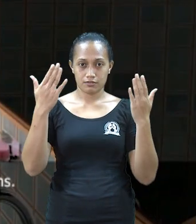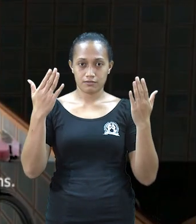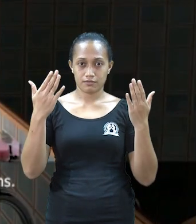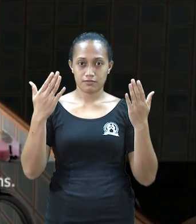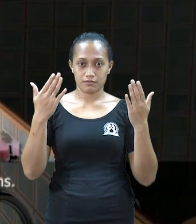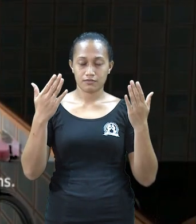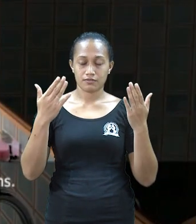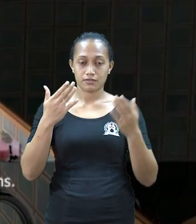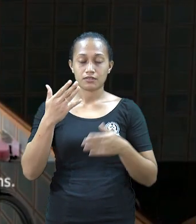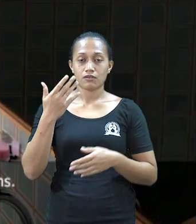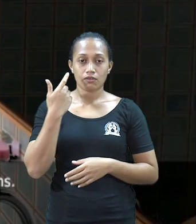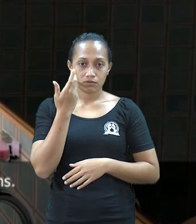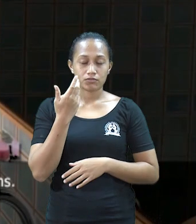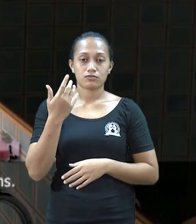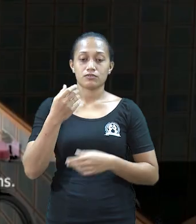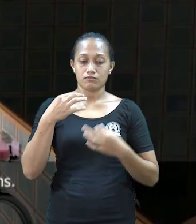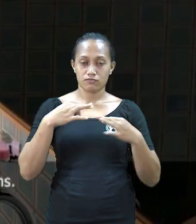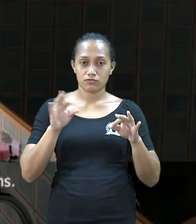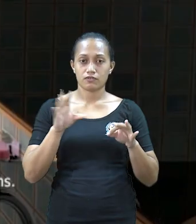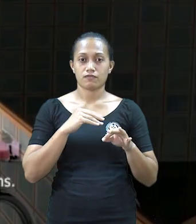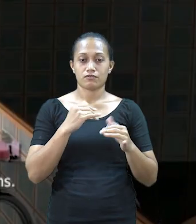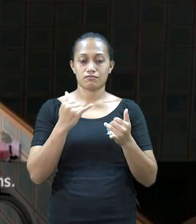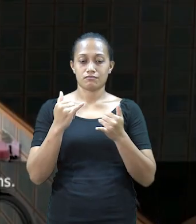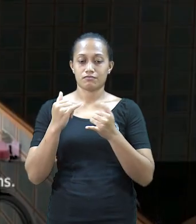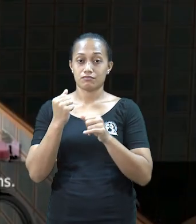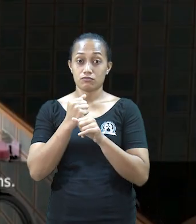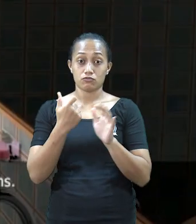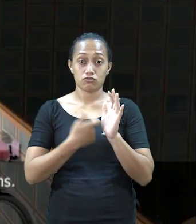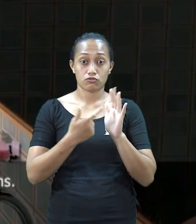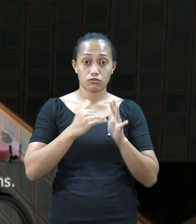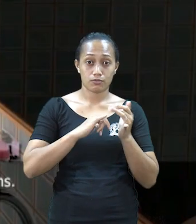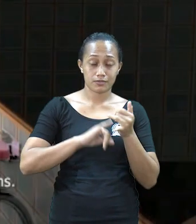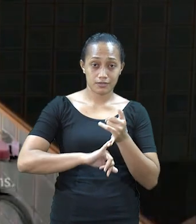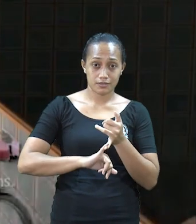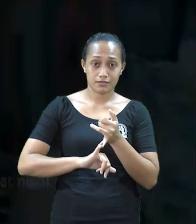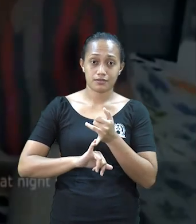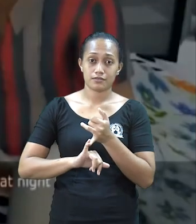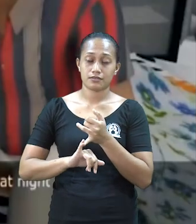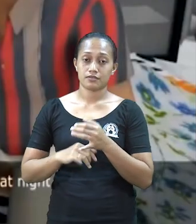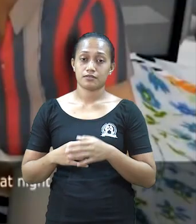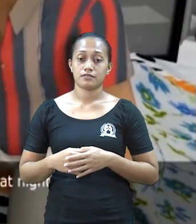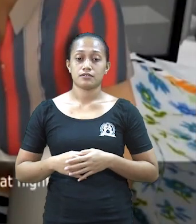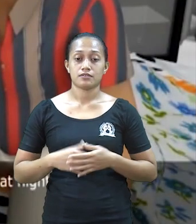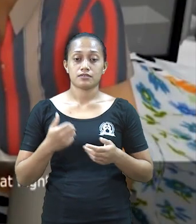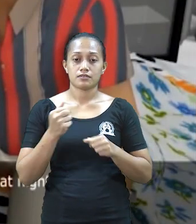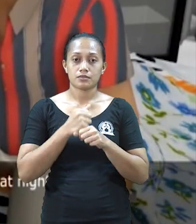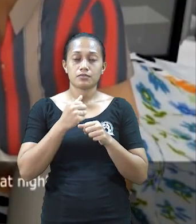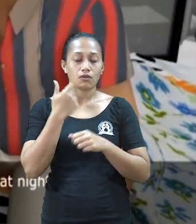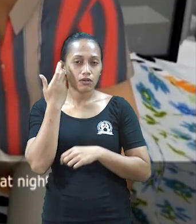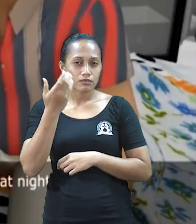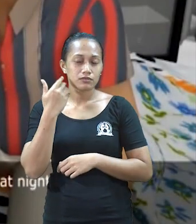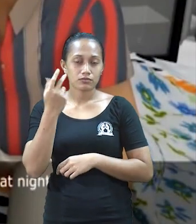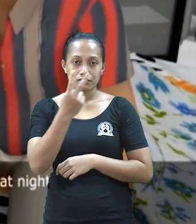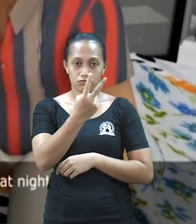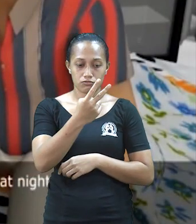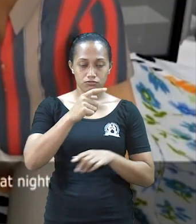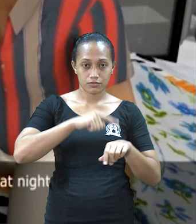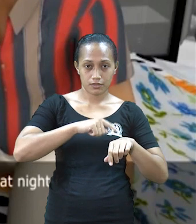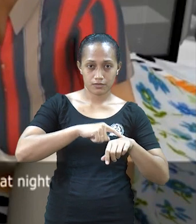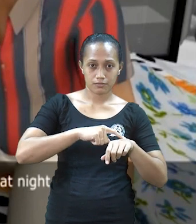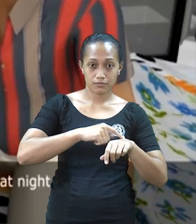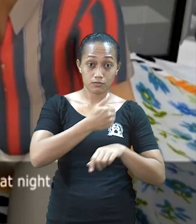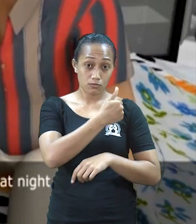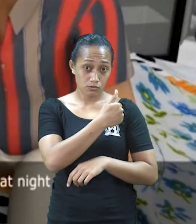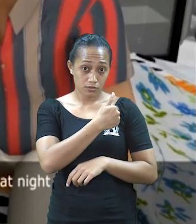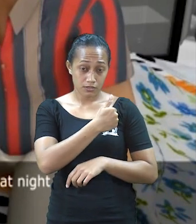daily keeps teeth free from germs and infections. Make a habit of brushing twice, early